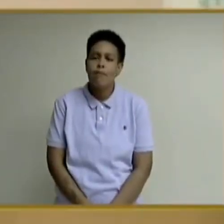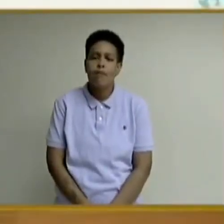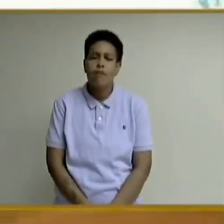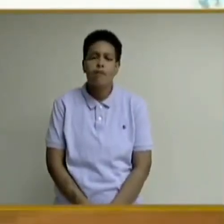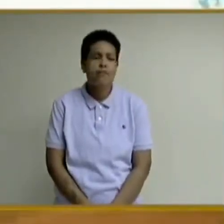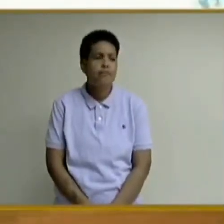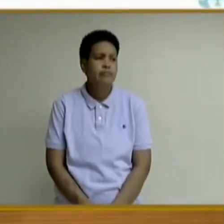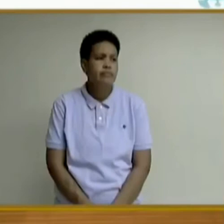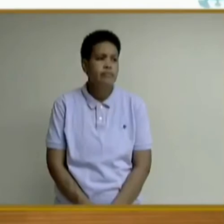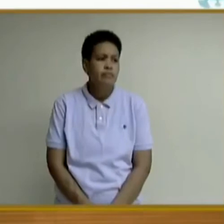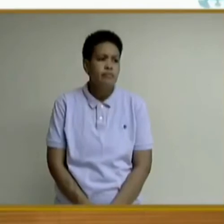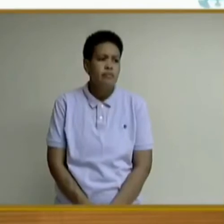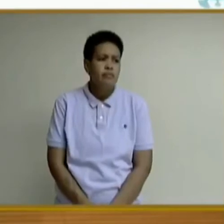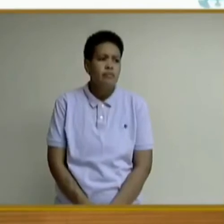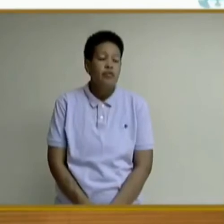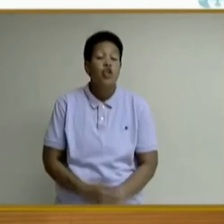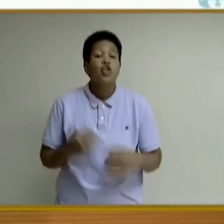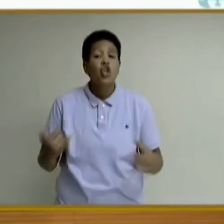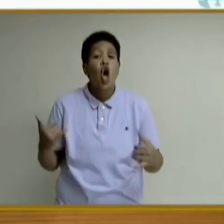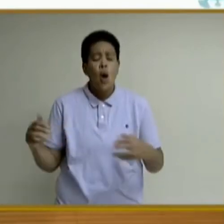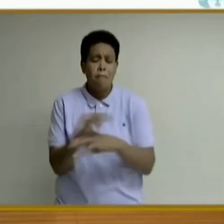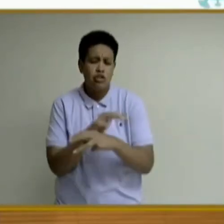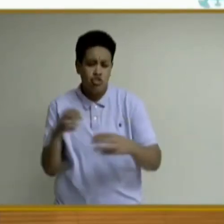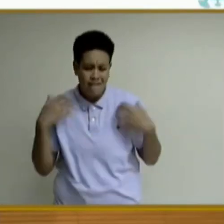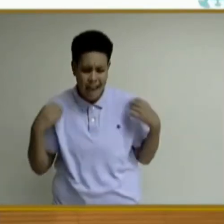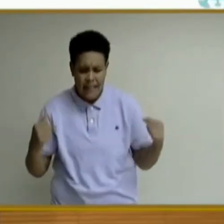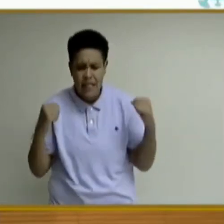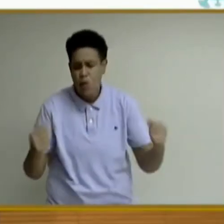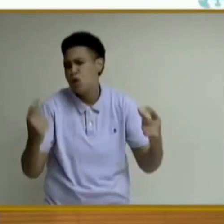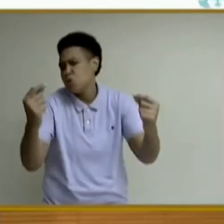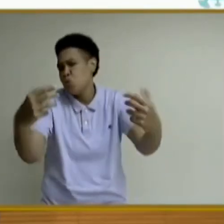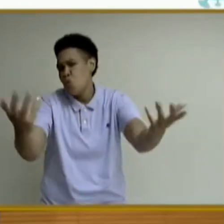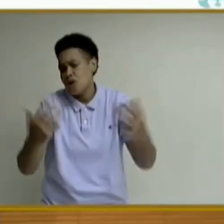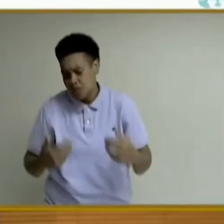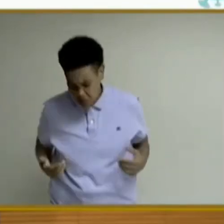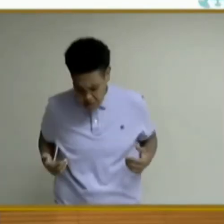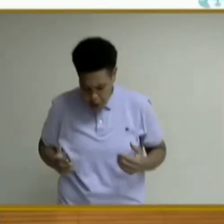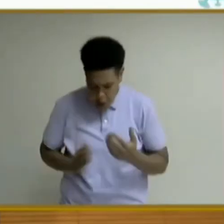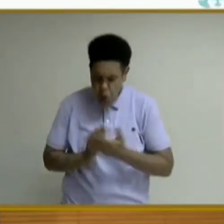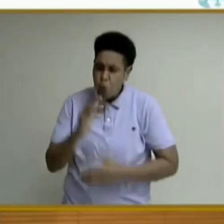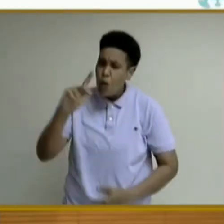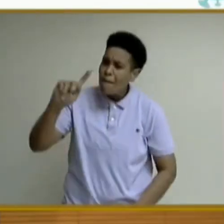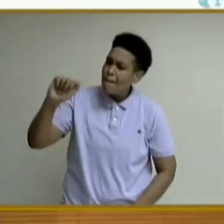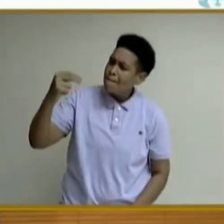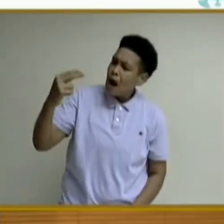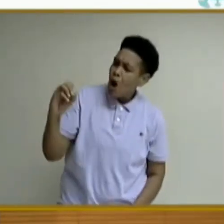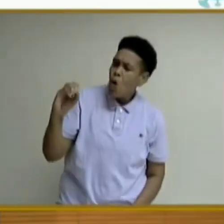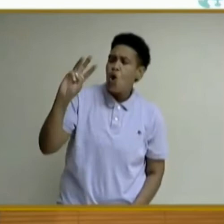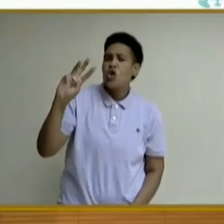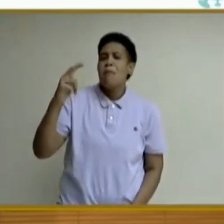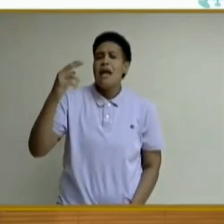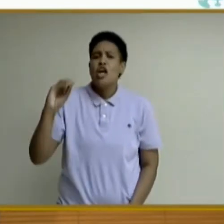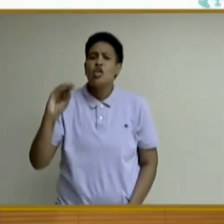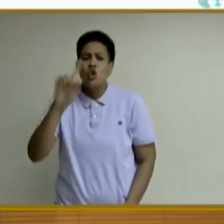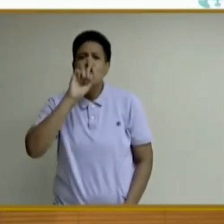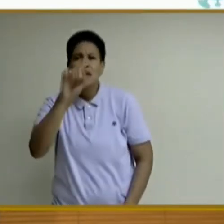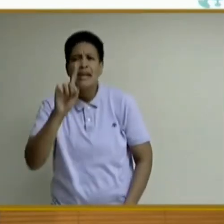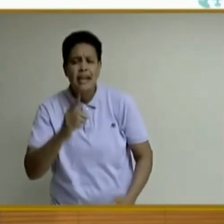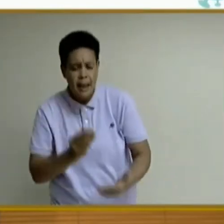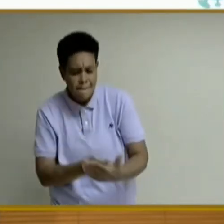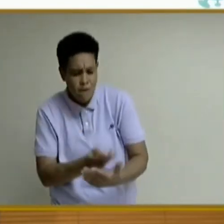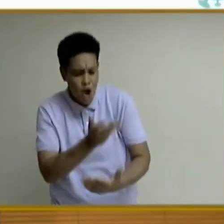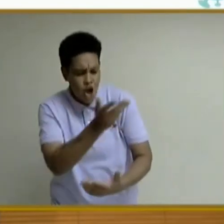Now, the Ministry of Health and Wellness will, through PAHO WHO,